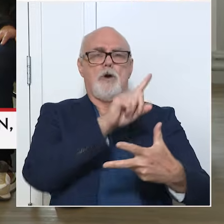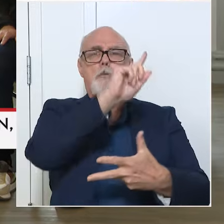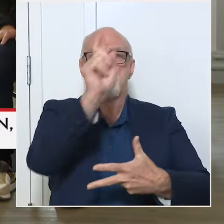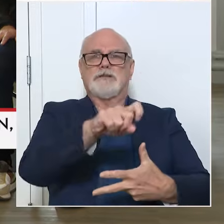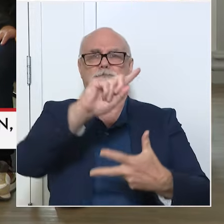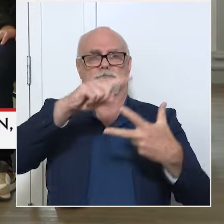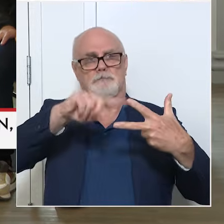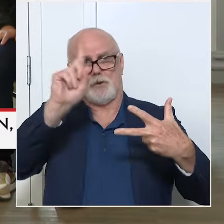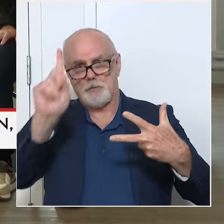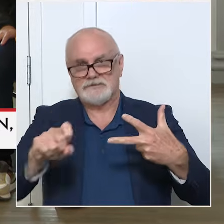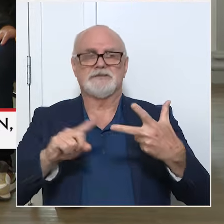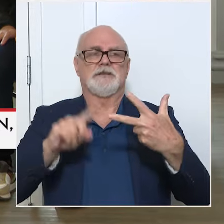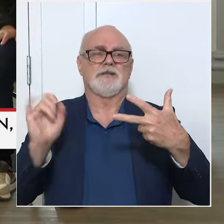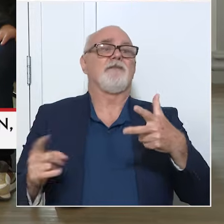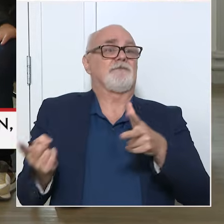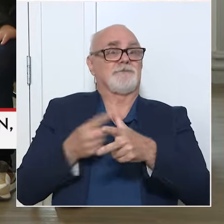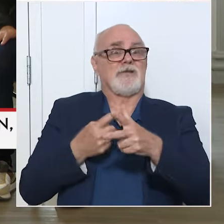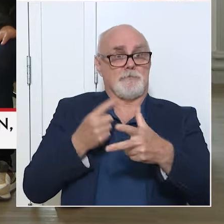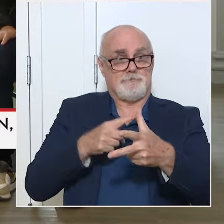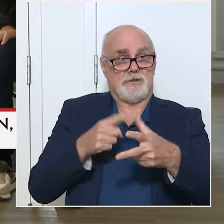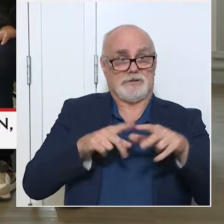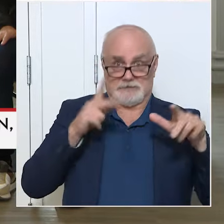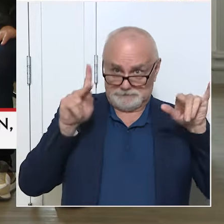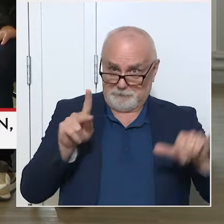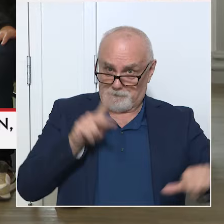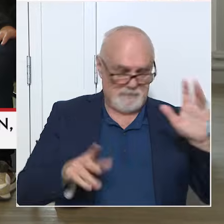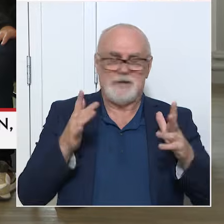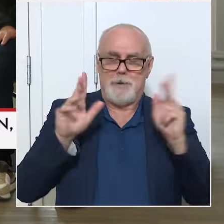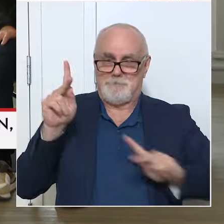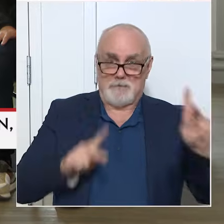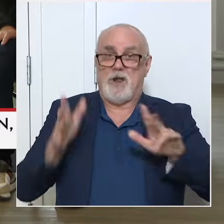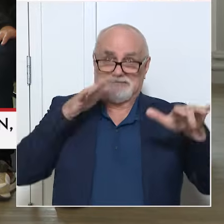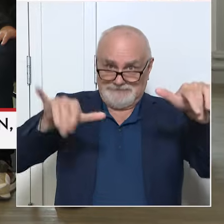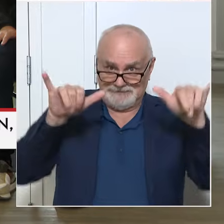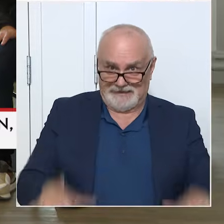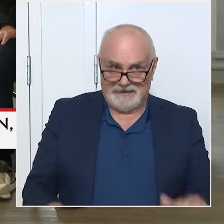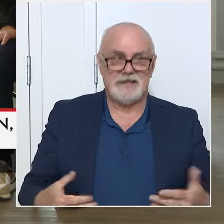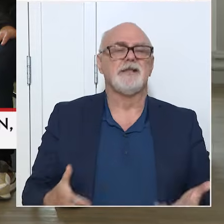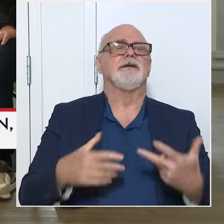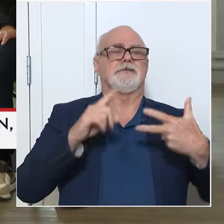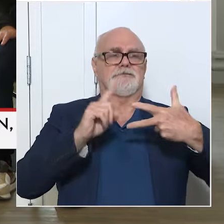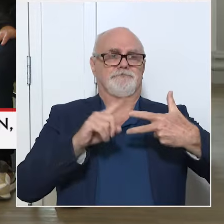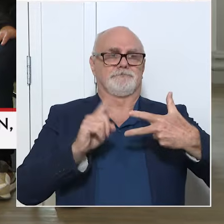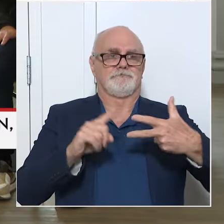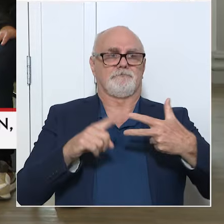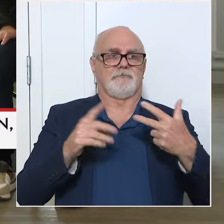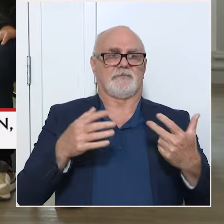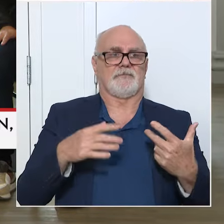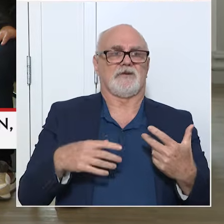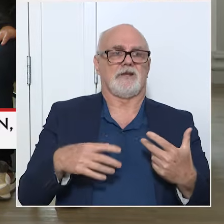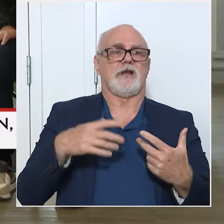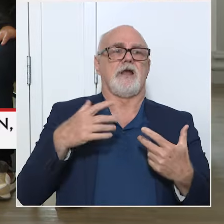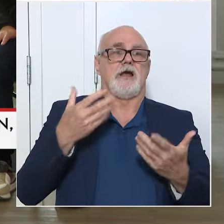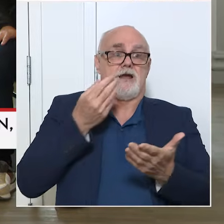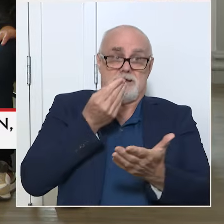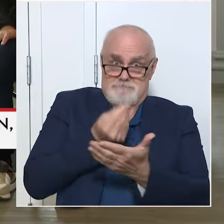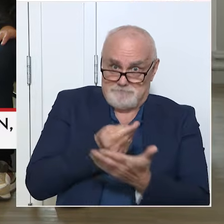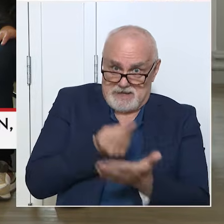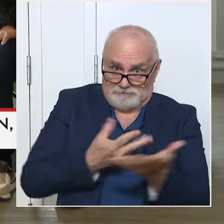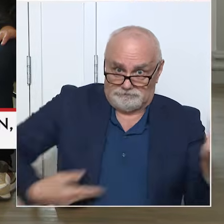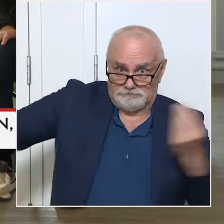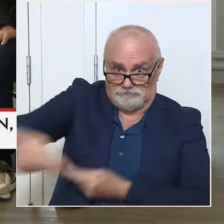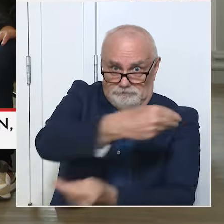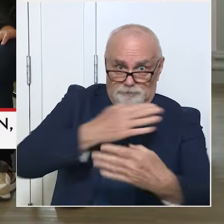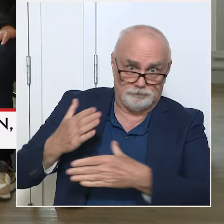DC? Does the program create economic activity to fund our schools, parks, and city